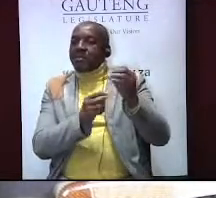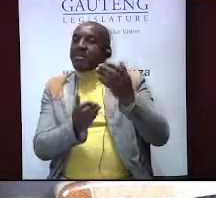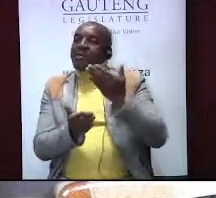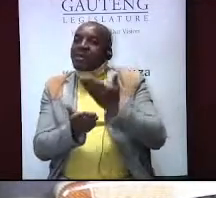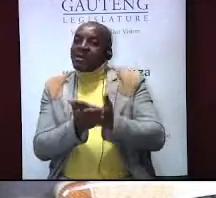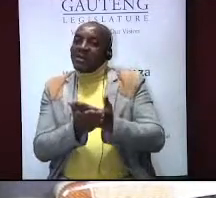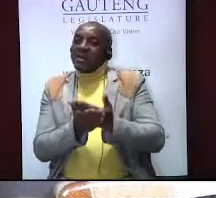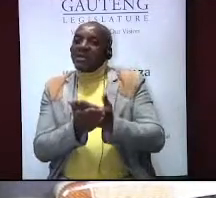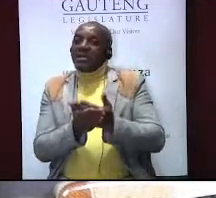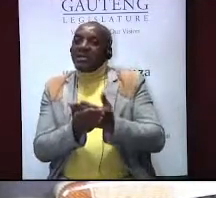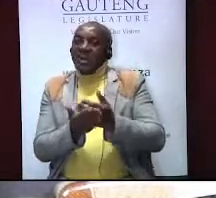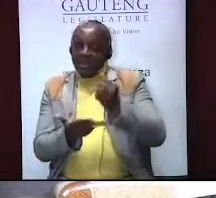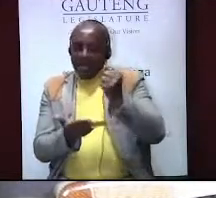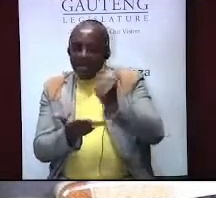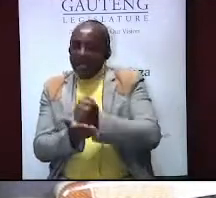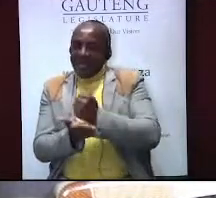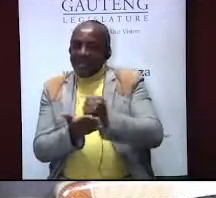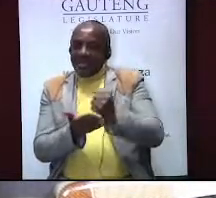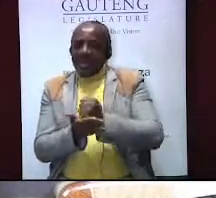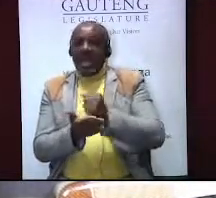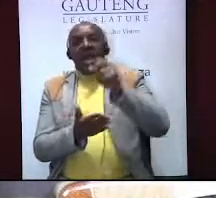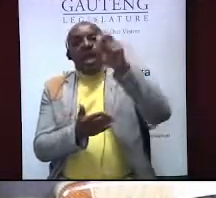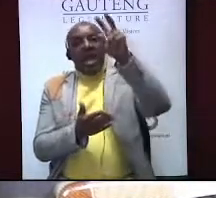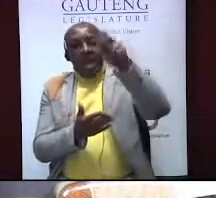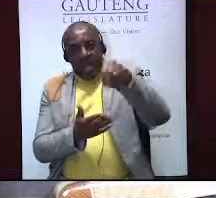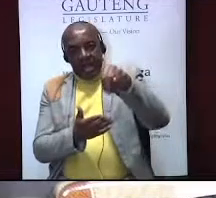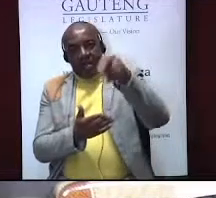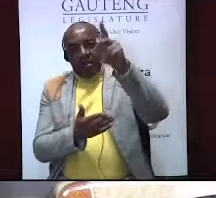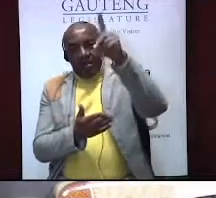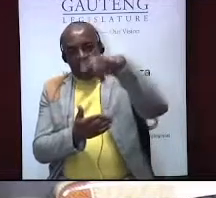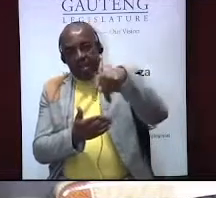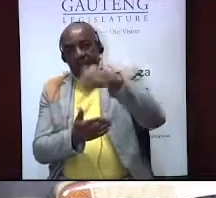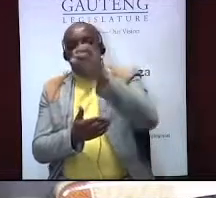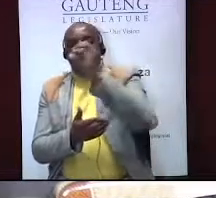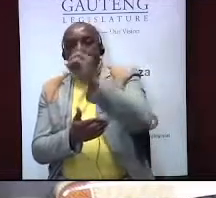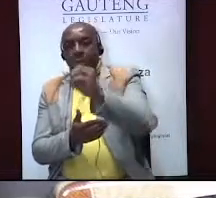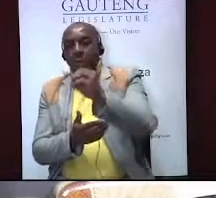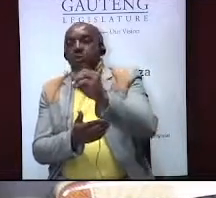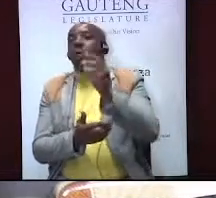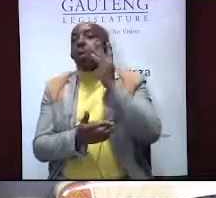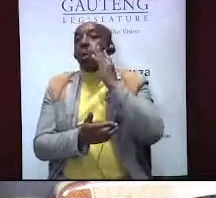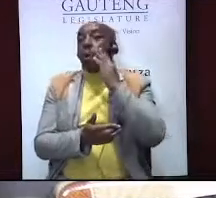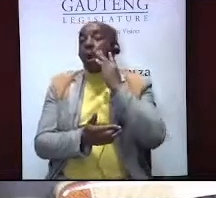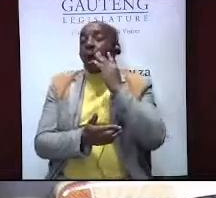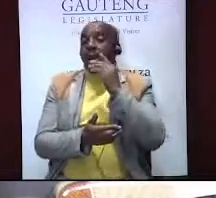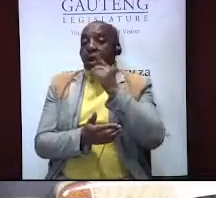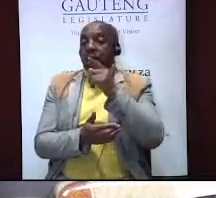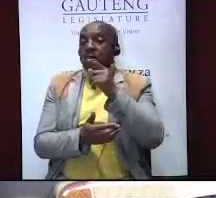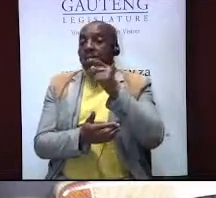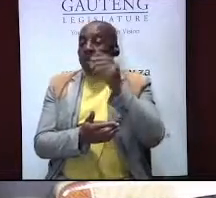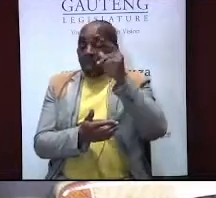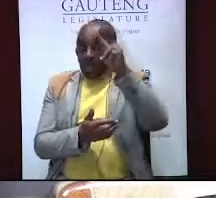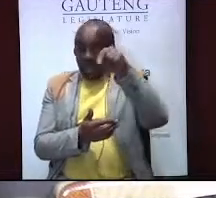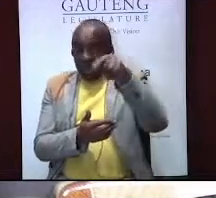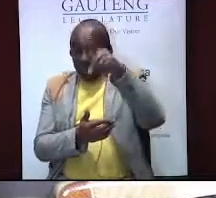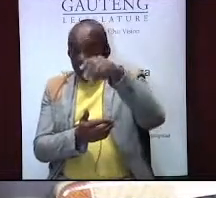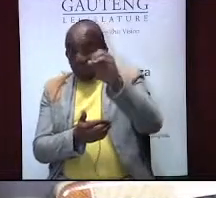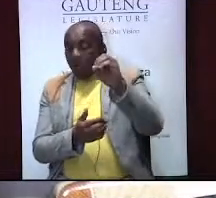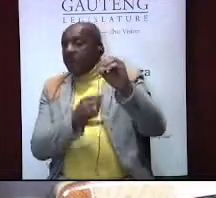perhaps registering NPOs, because as you would know, NPOs